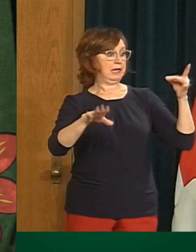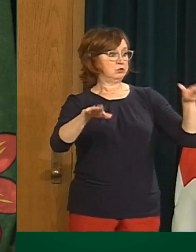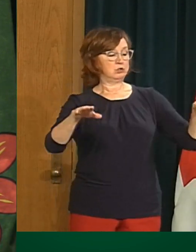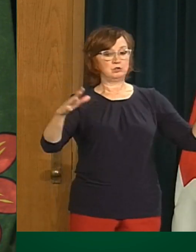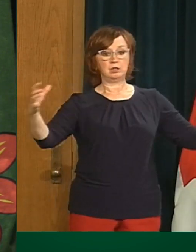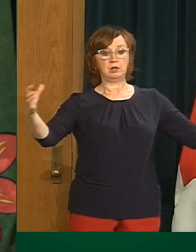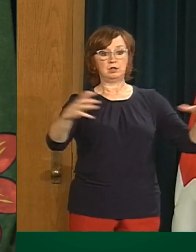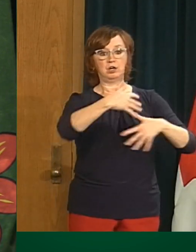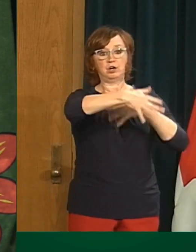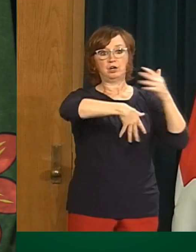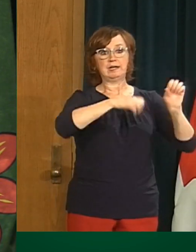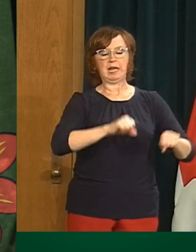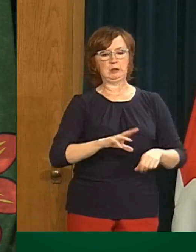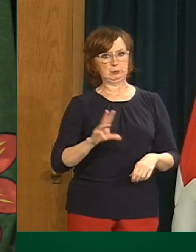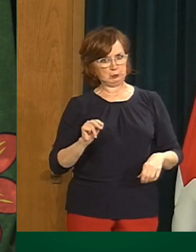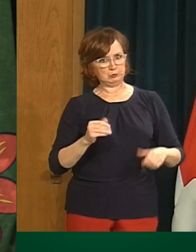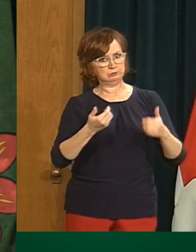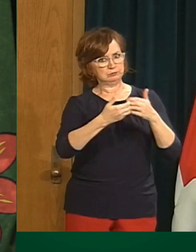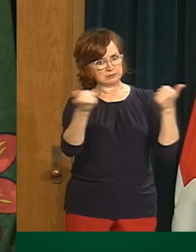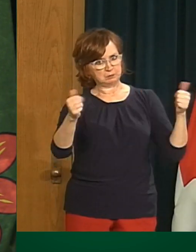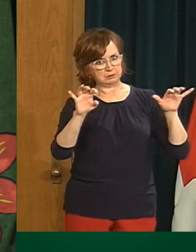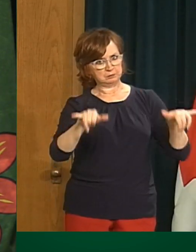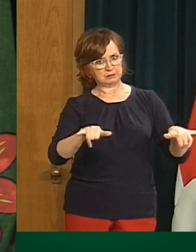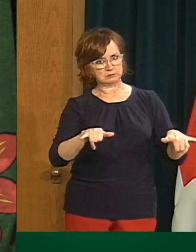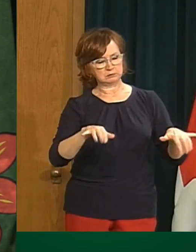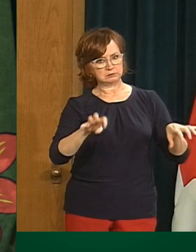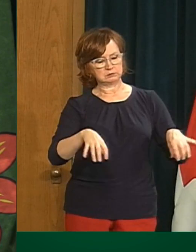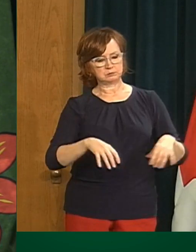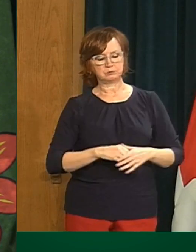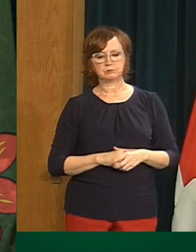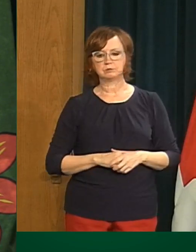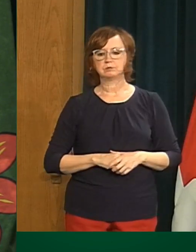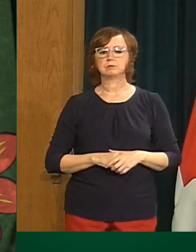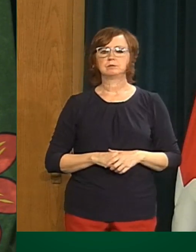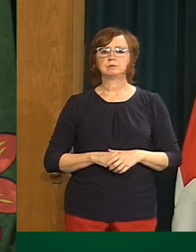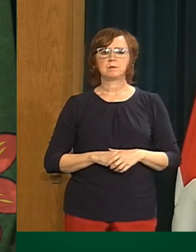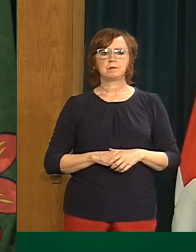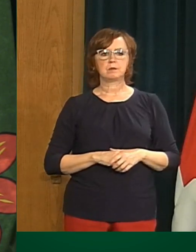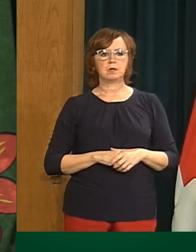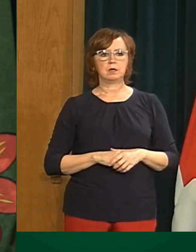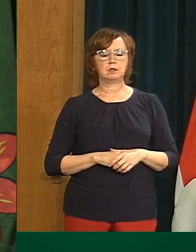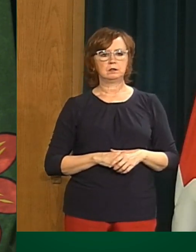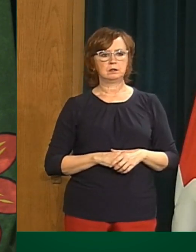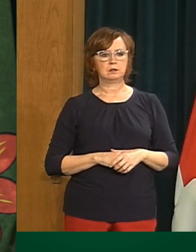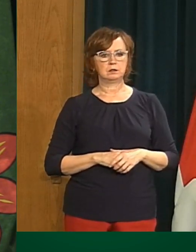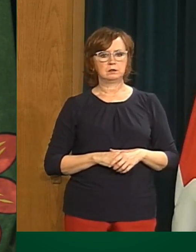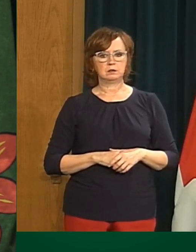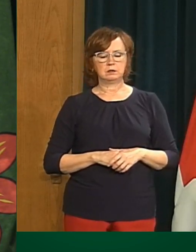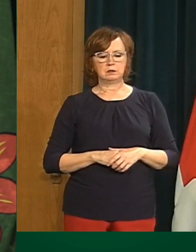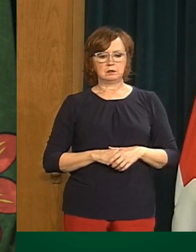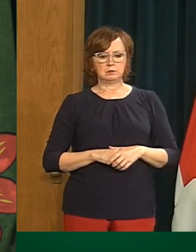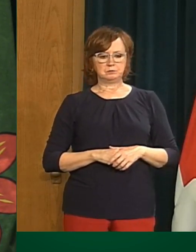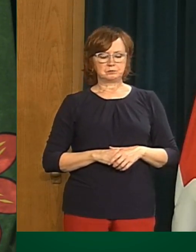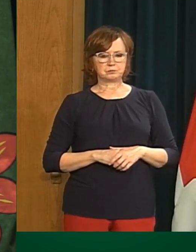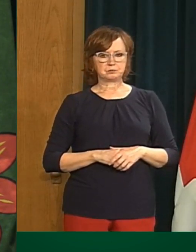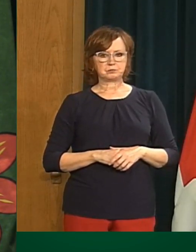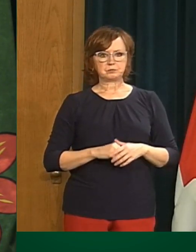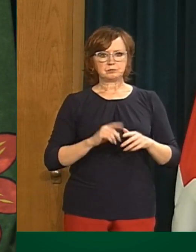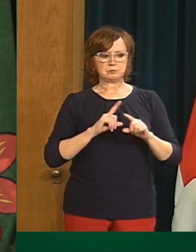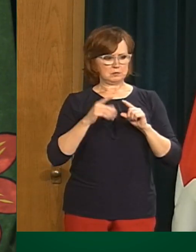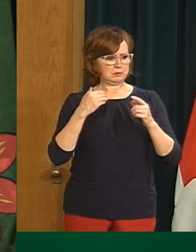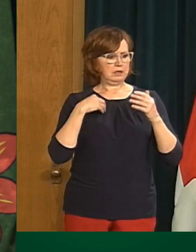that there still is many opportunities, most notably in the Saskatchewan Public Service, but